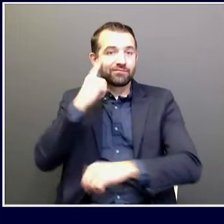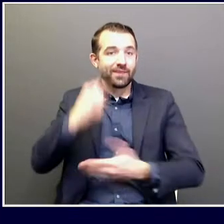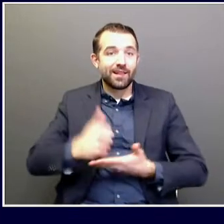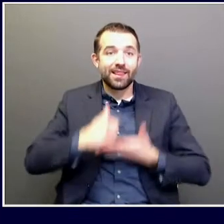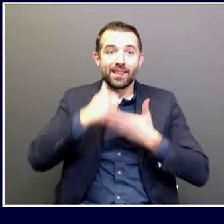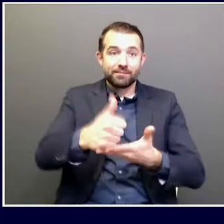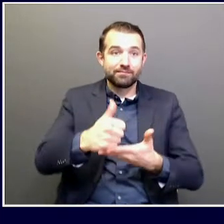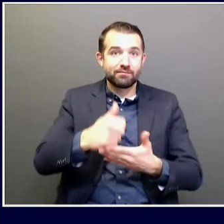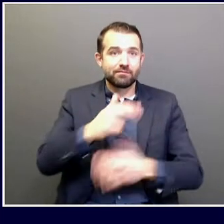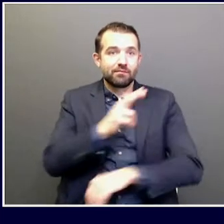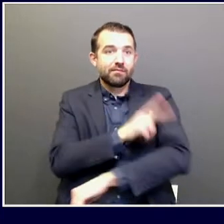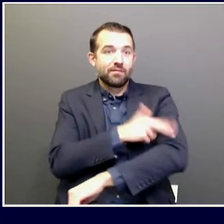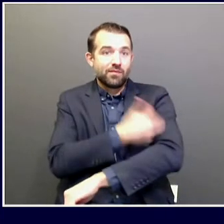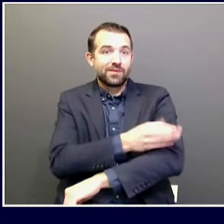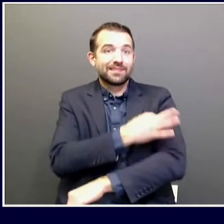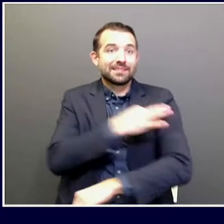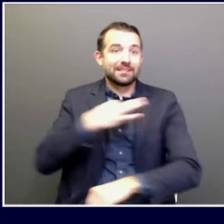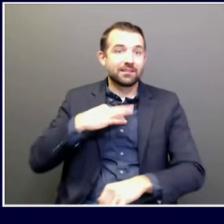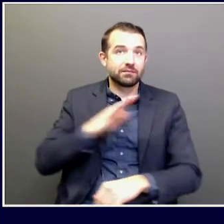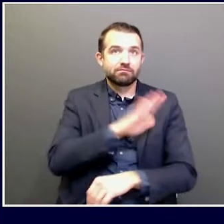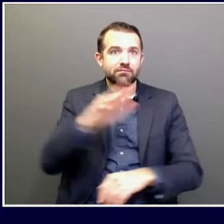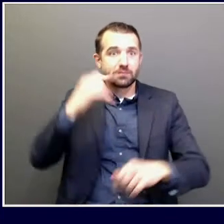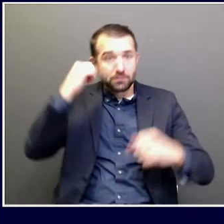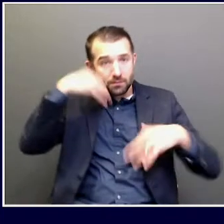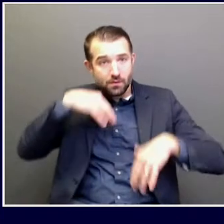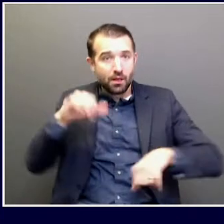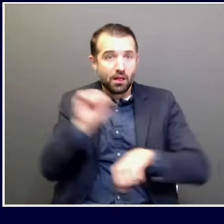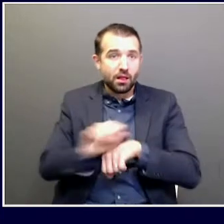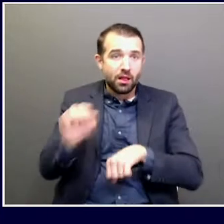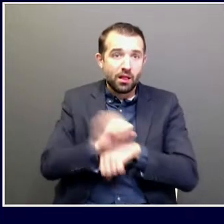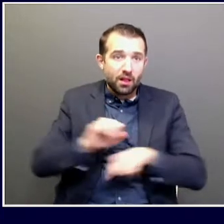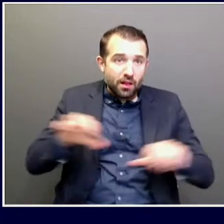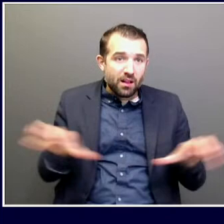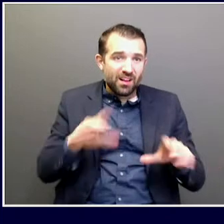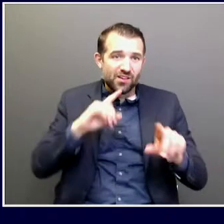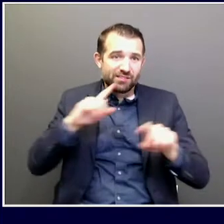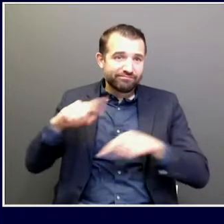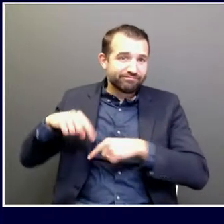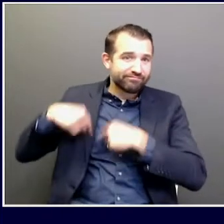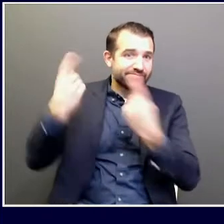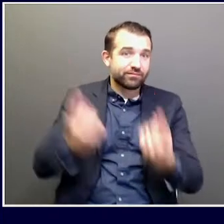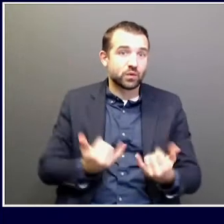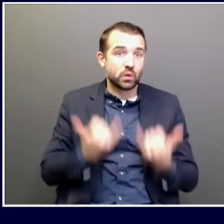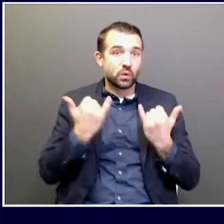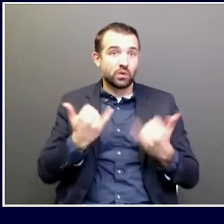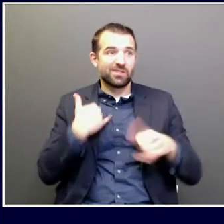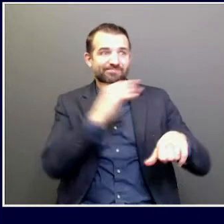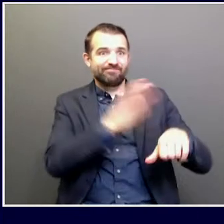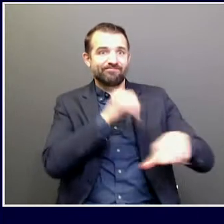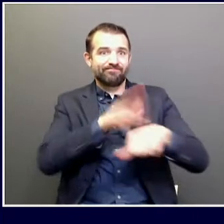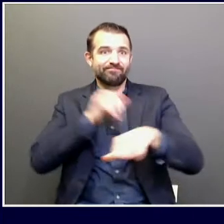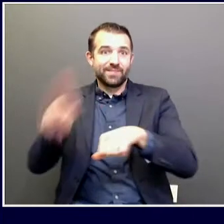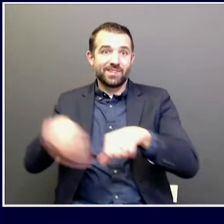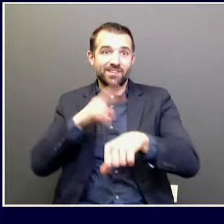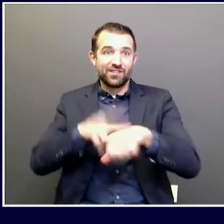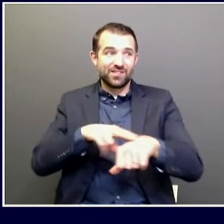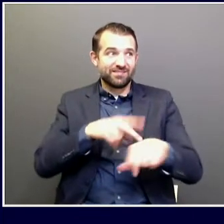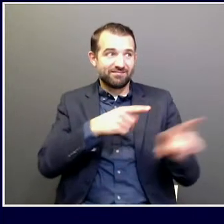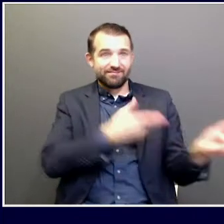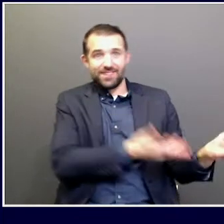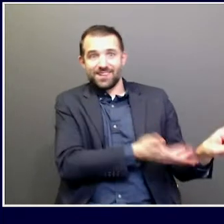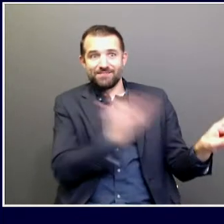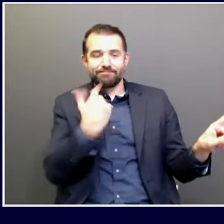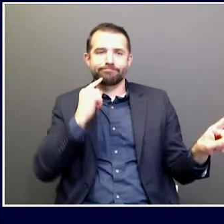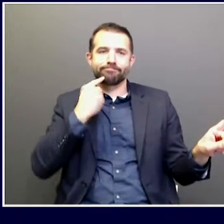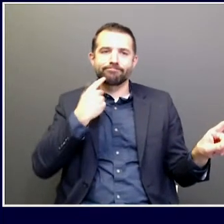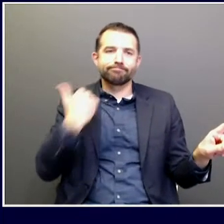National Guard who are joining them now. Why take a chance? Getting vaccinated to me